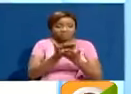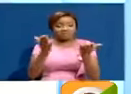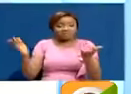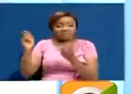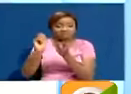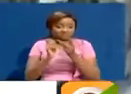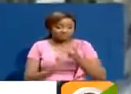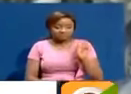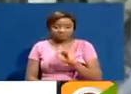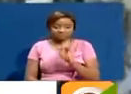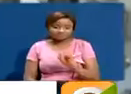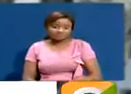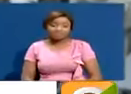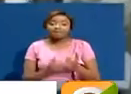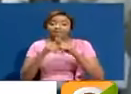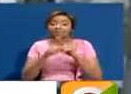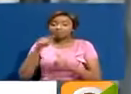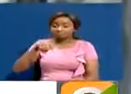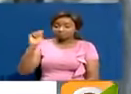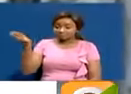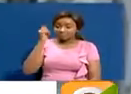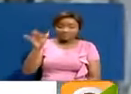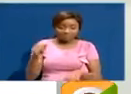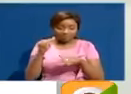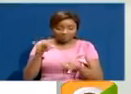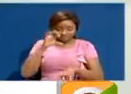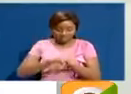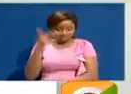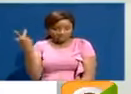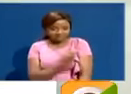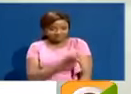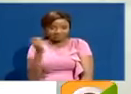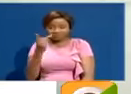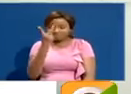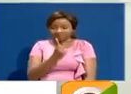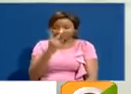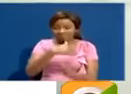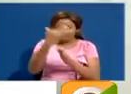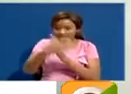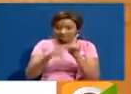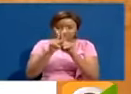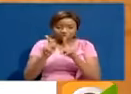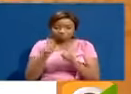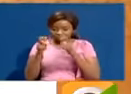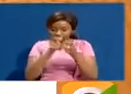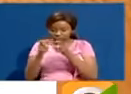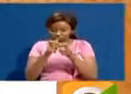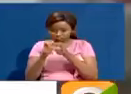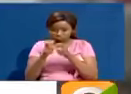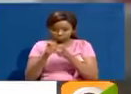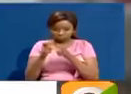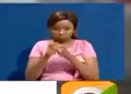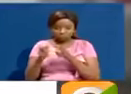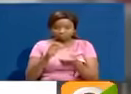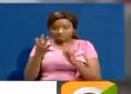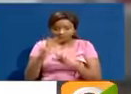we are moving with the pandemic. As Kenya awaits the arrival of the vaccine at the end of February and the administration of the jab beginning from